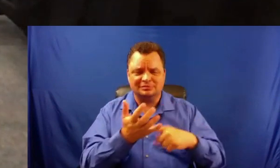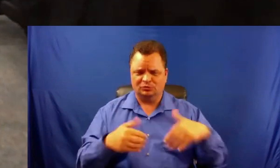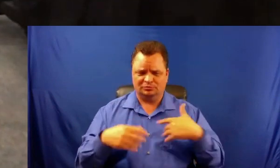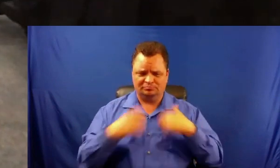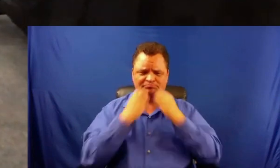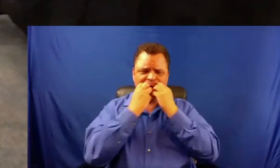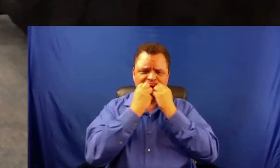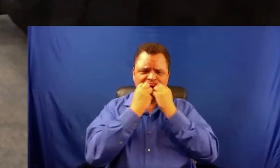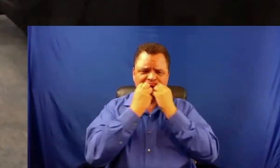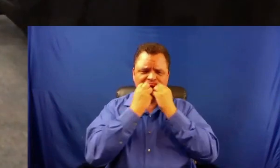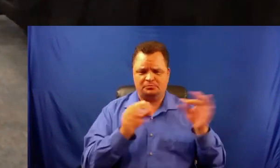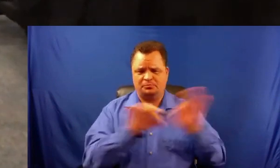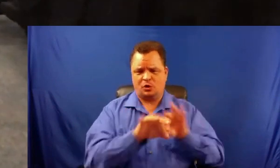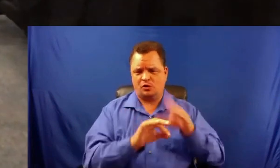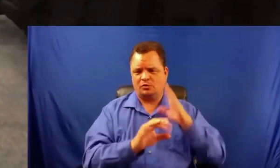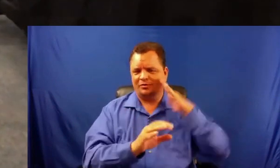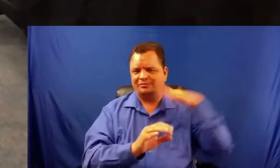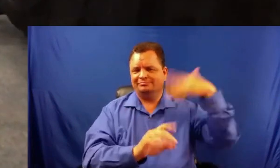meeting.